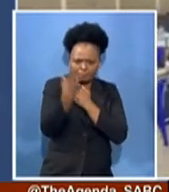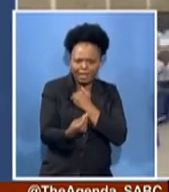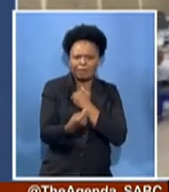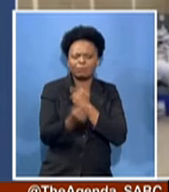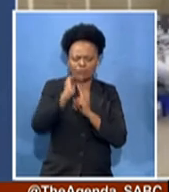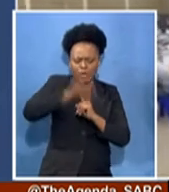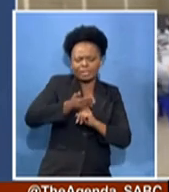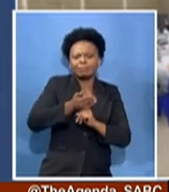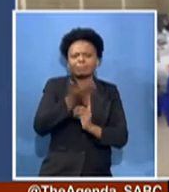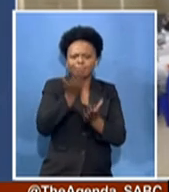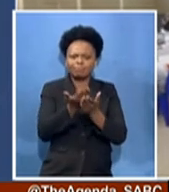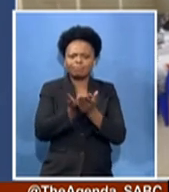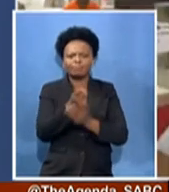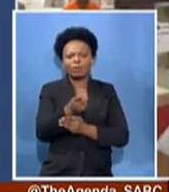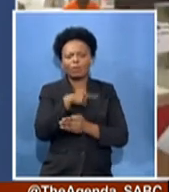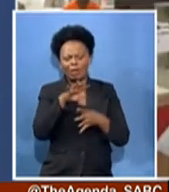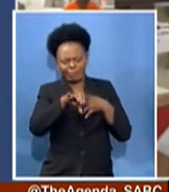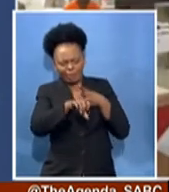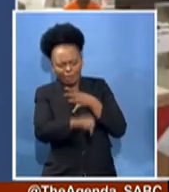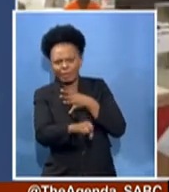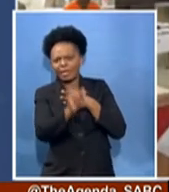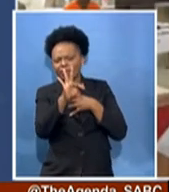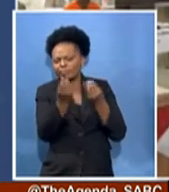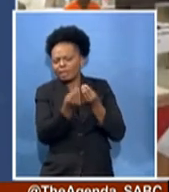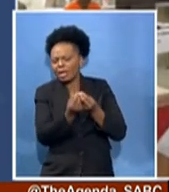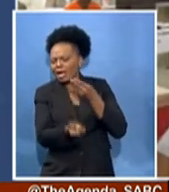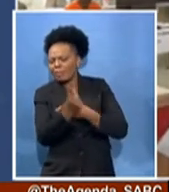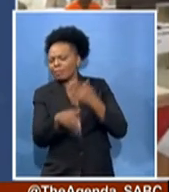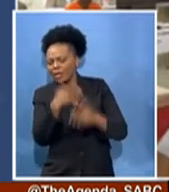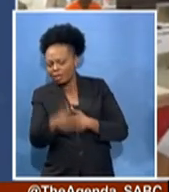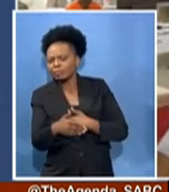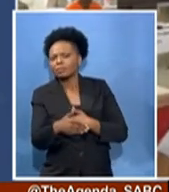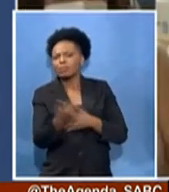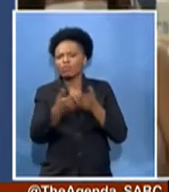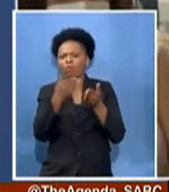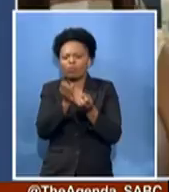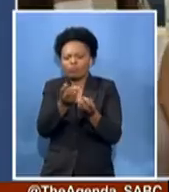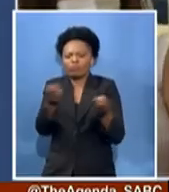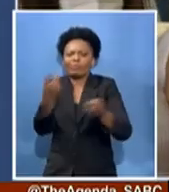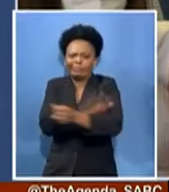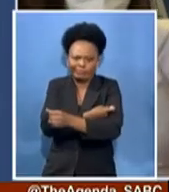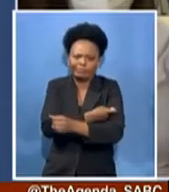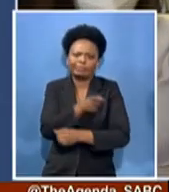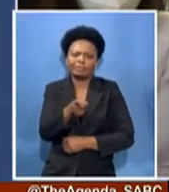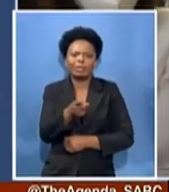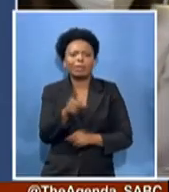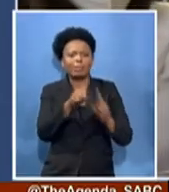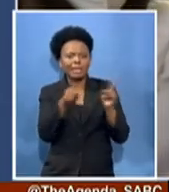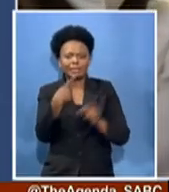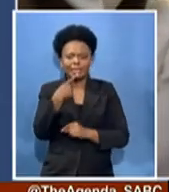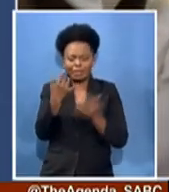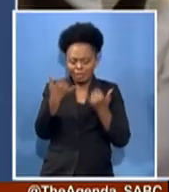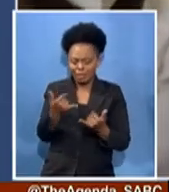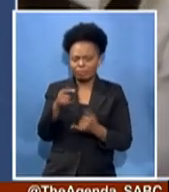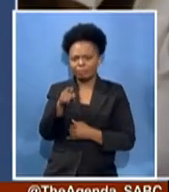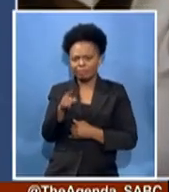rare events. But then we have to say, is it likely that that rare event was just chance because you've now